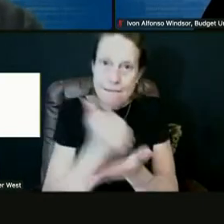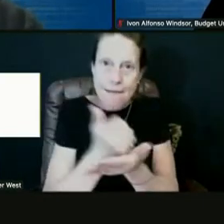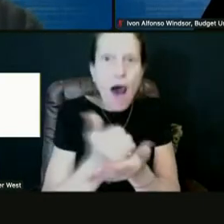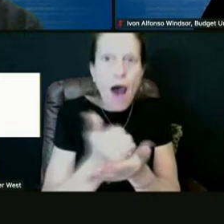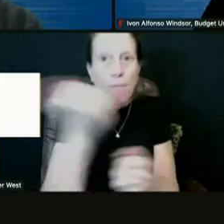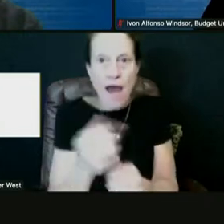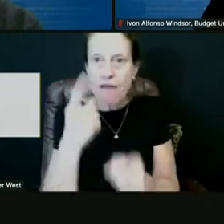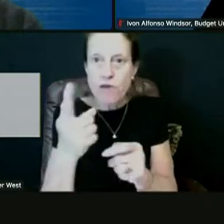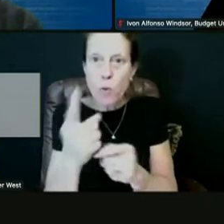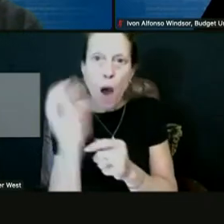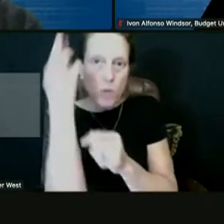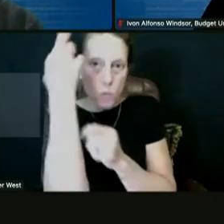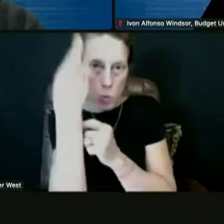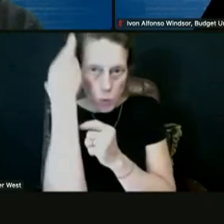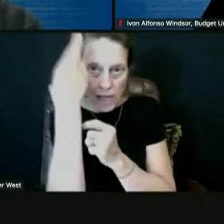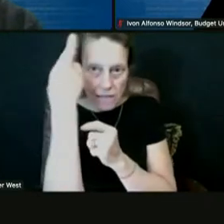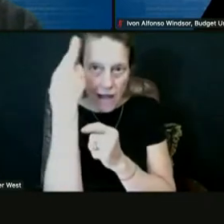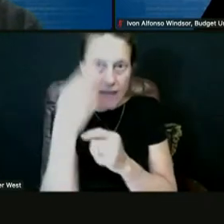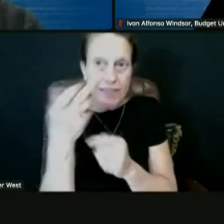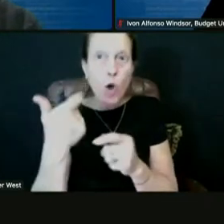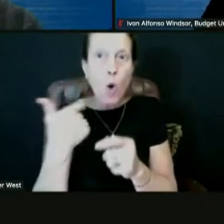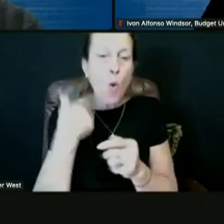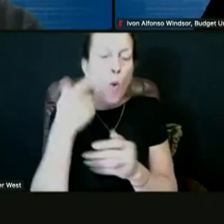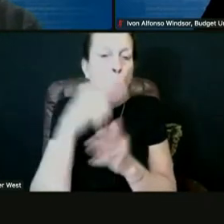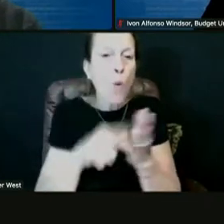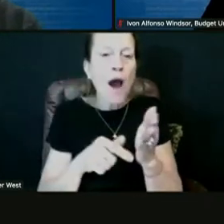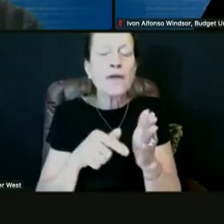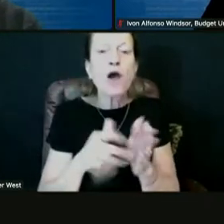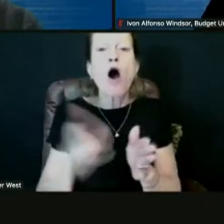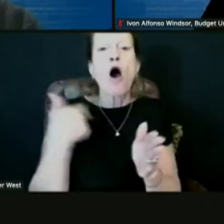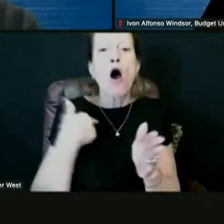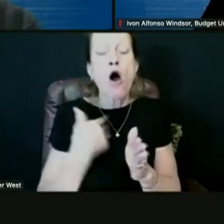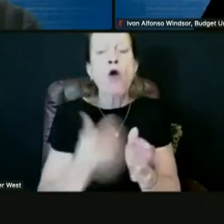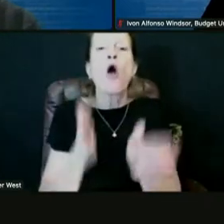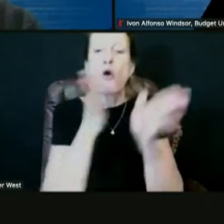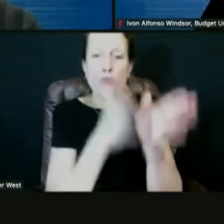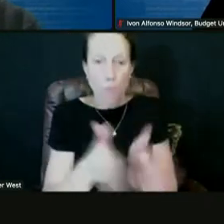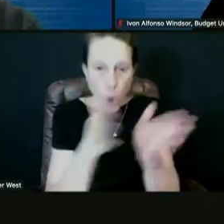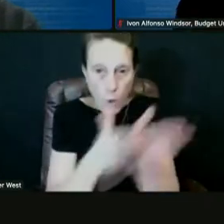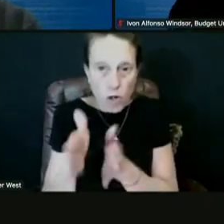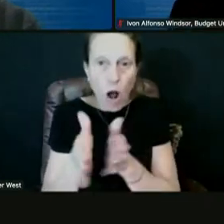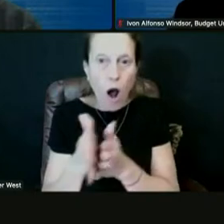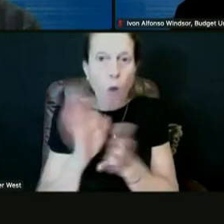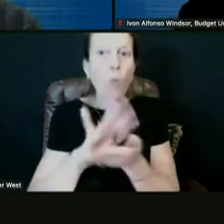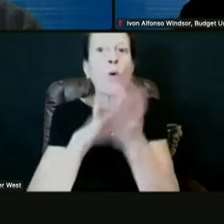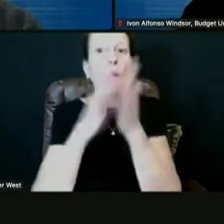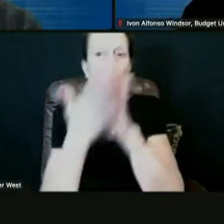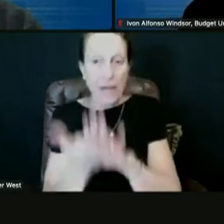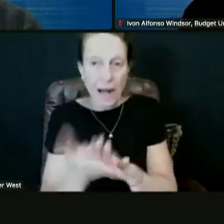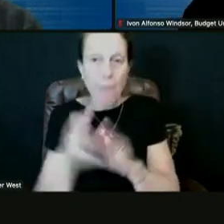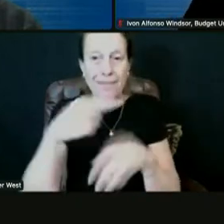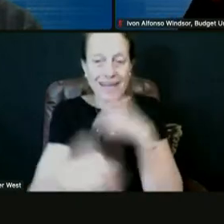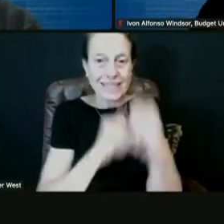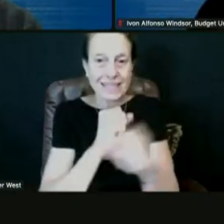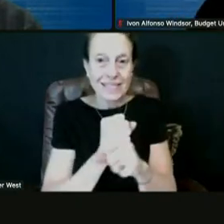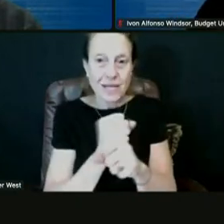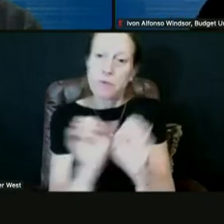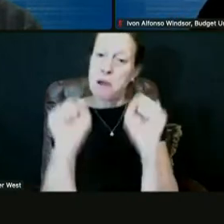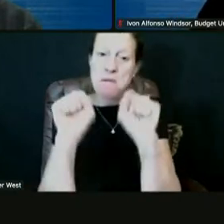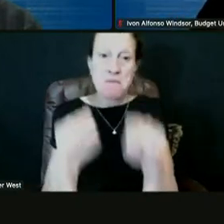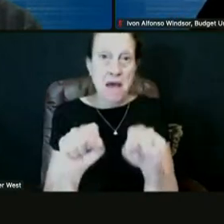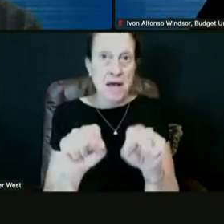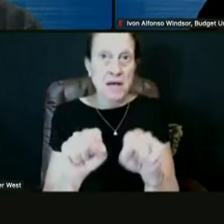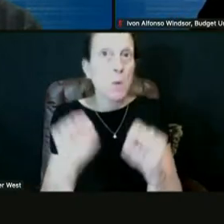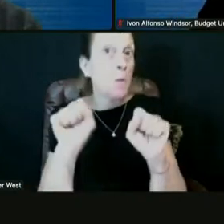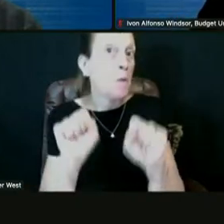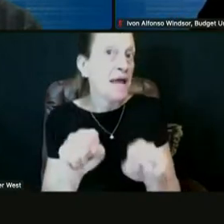speed on making sure that you know what the protocol is going to be. So the quick answer to that is, we actually can provision to be able to